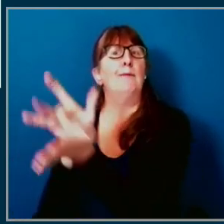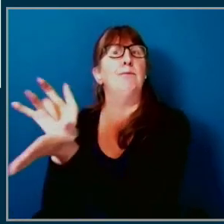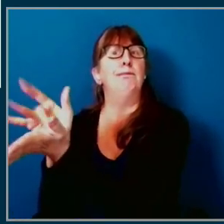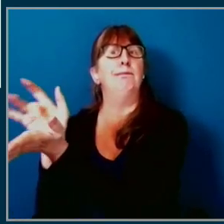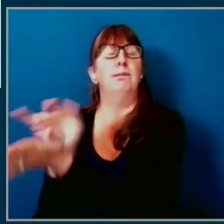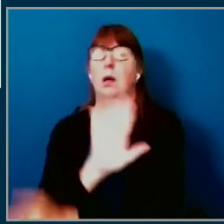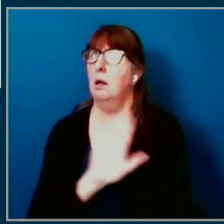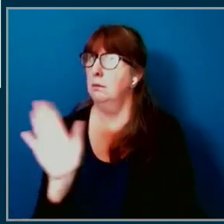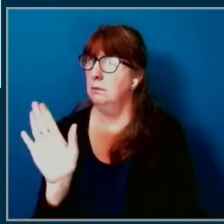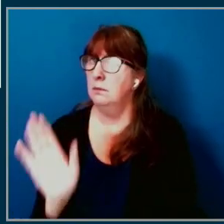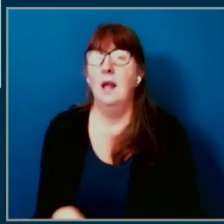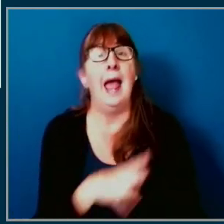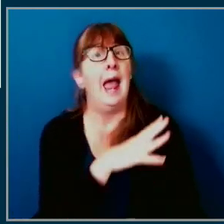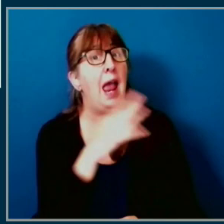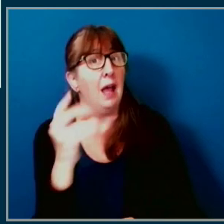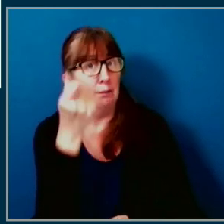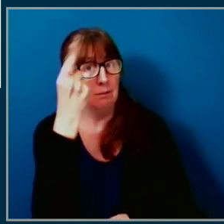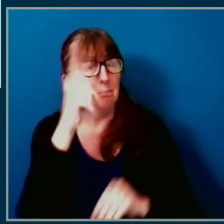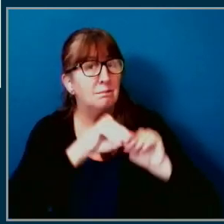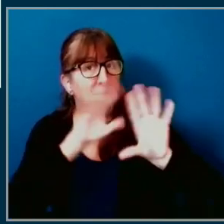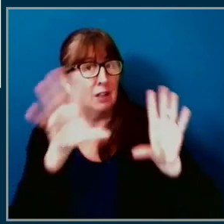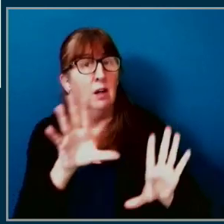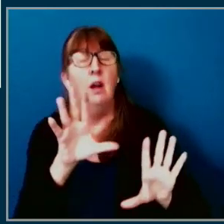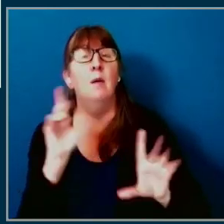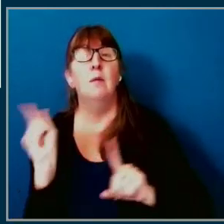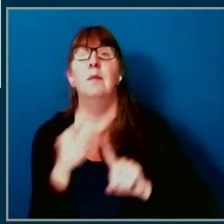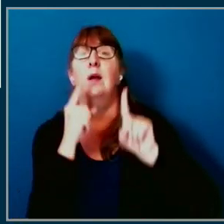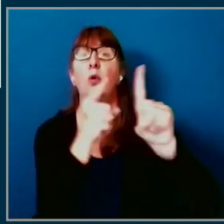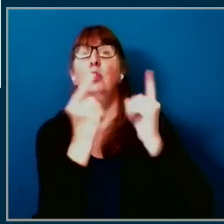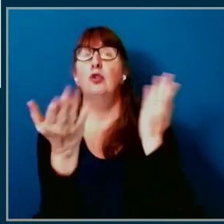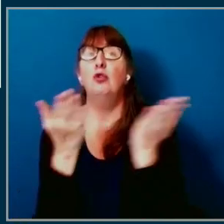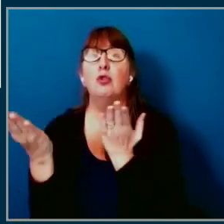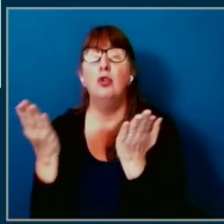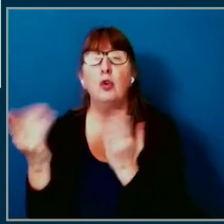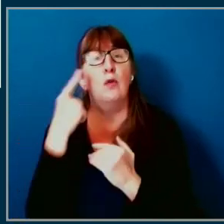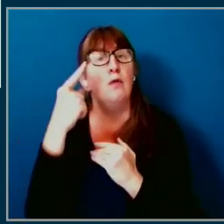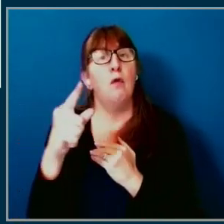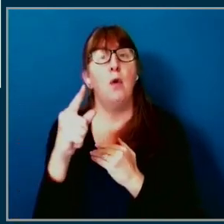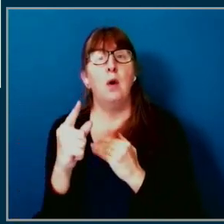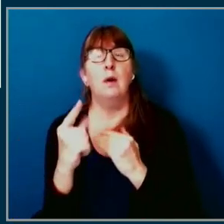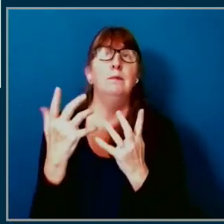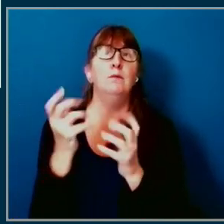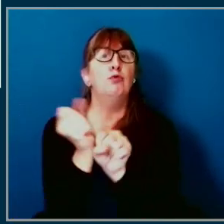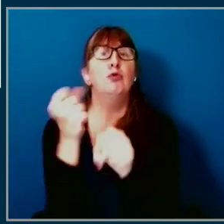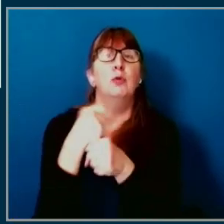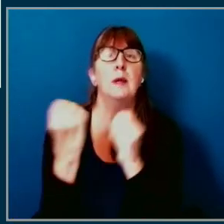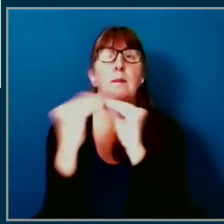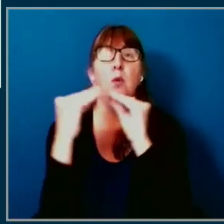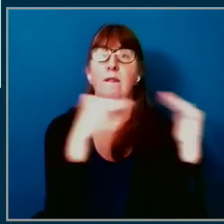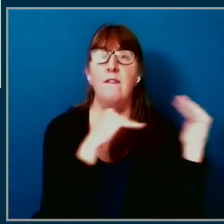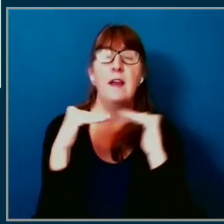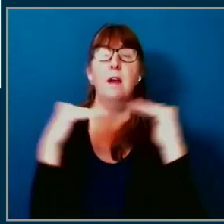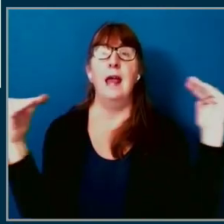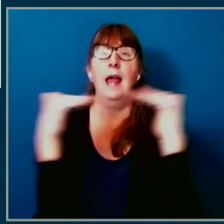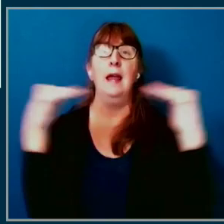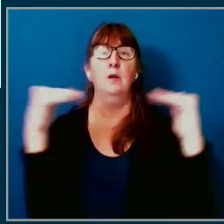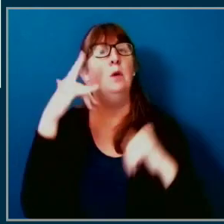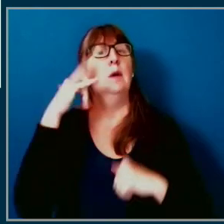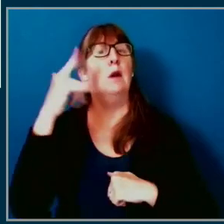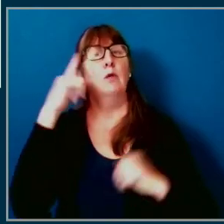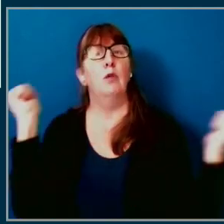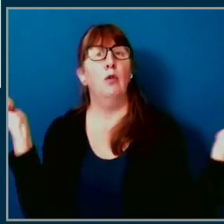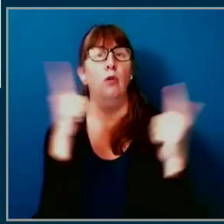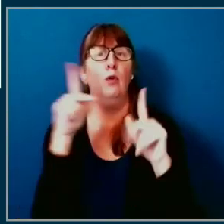be clear. I've also aimed to serve in a way that builds a more fair, more equitable California for all. And